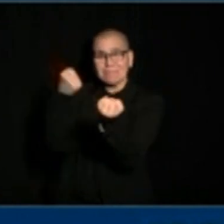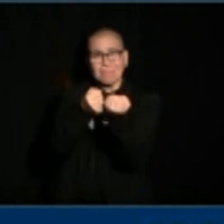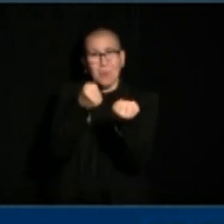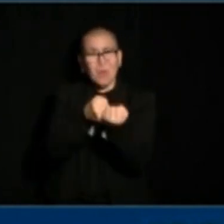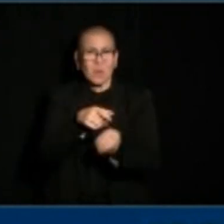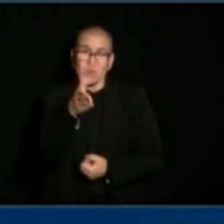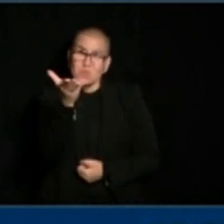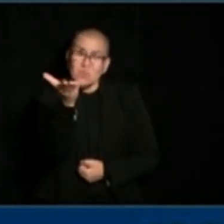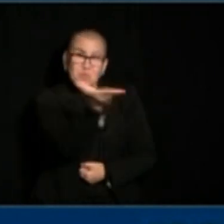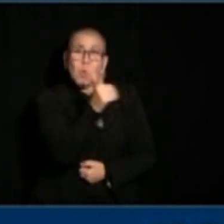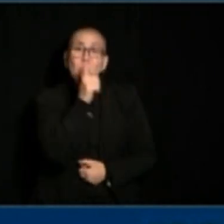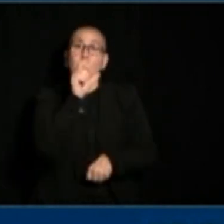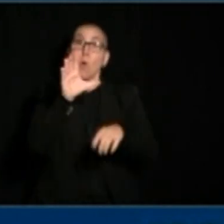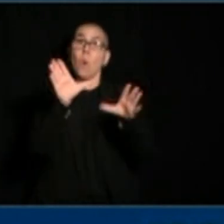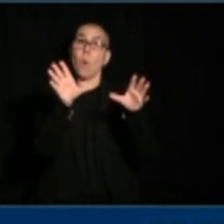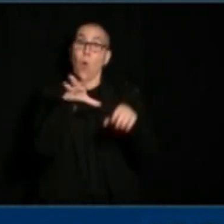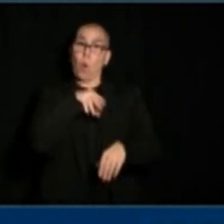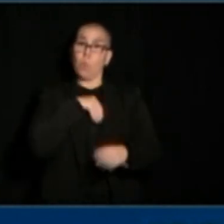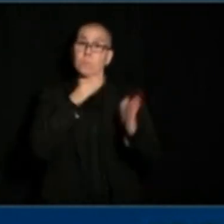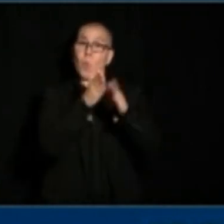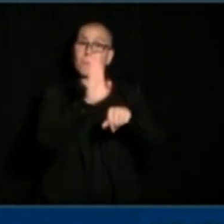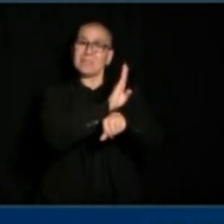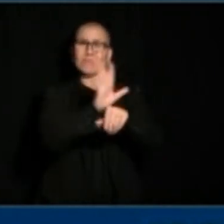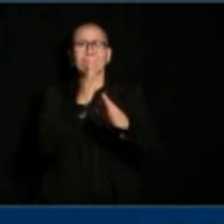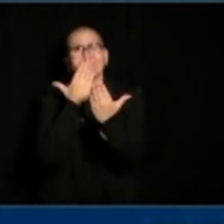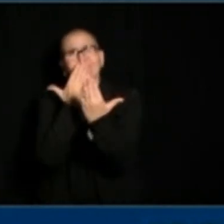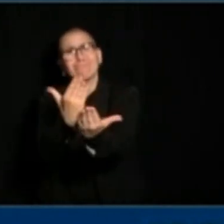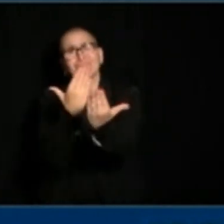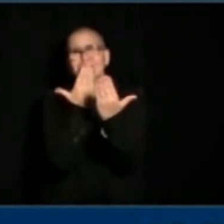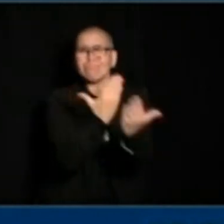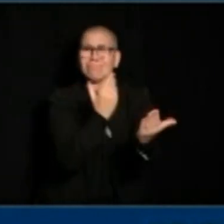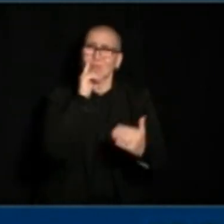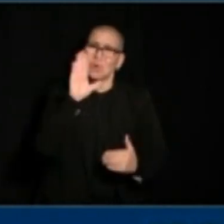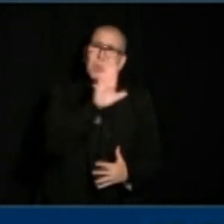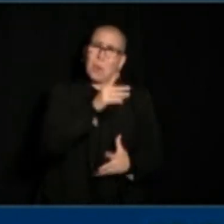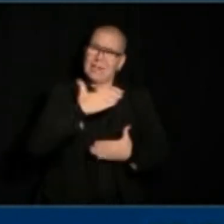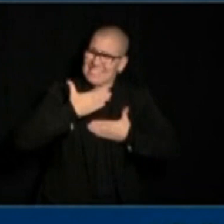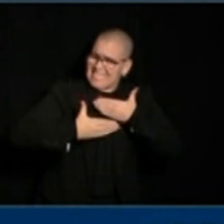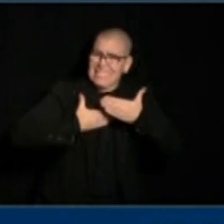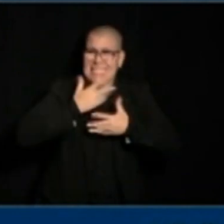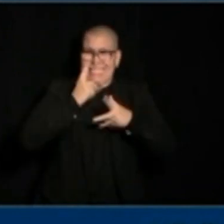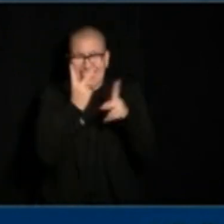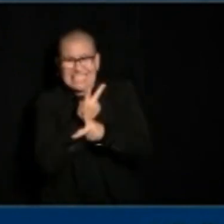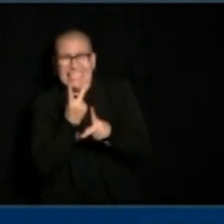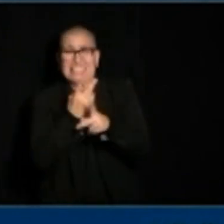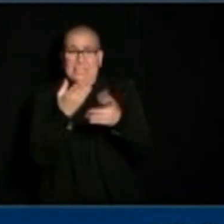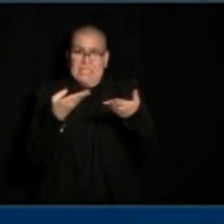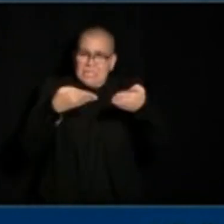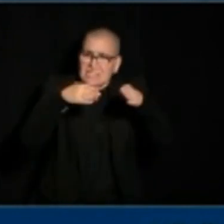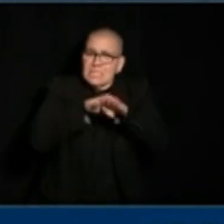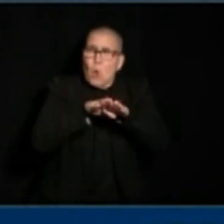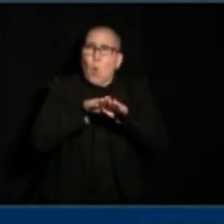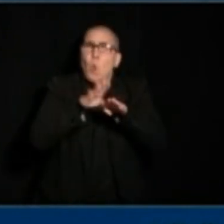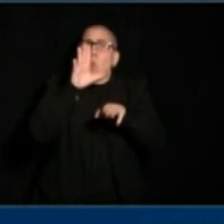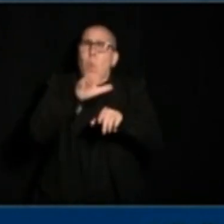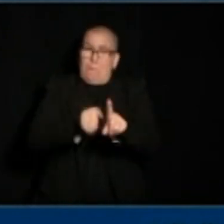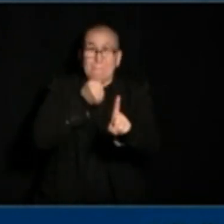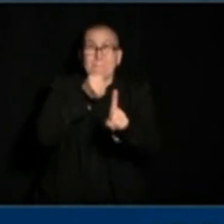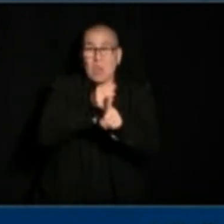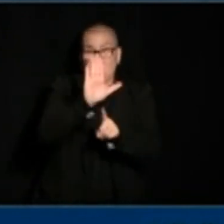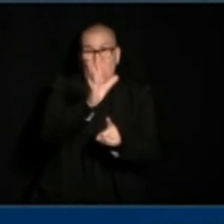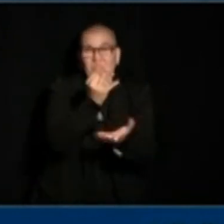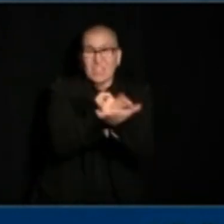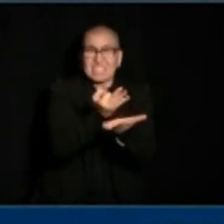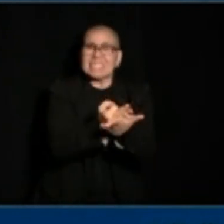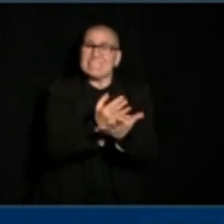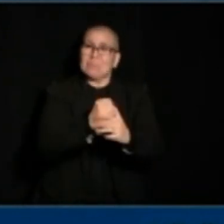public service beyond anything that should be ever asked of you. By closing your doors and putting your financial well-being at risk, you are protecting the lives of